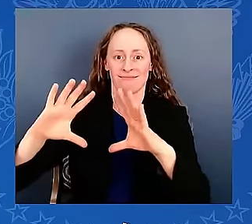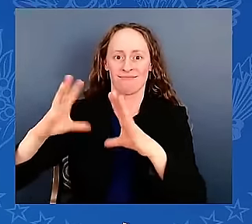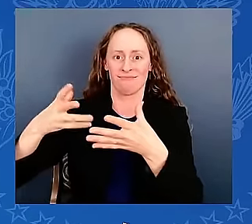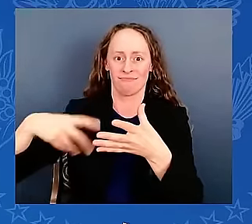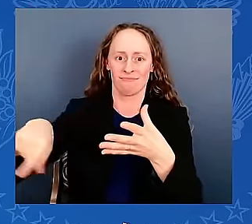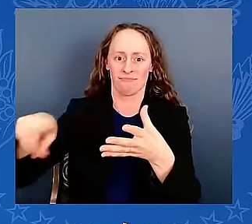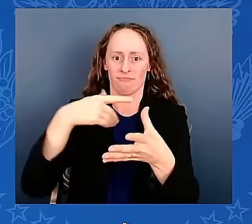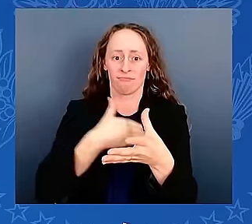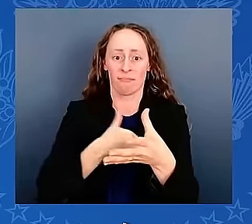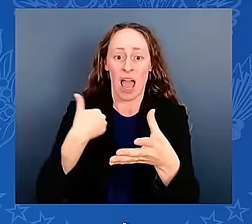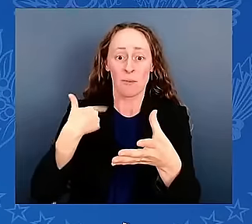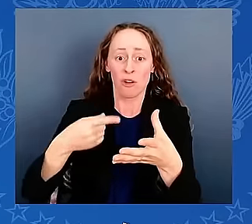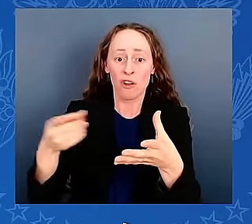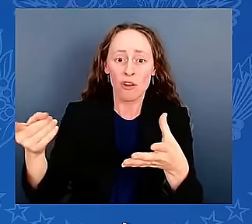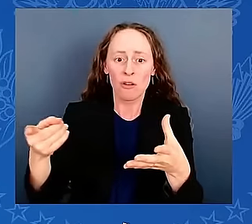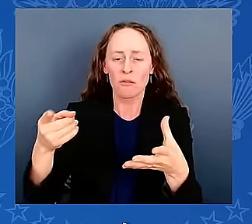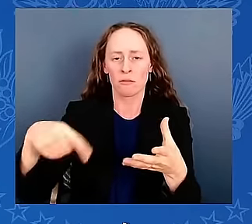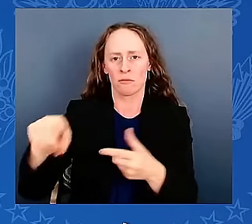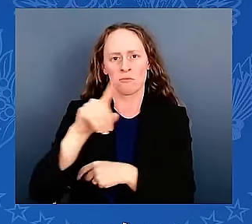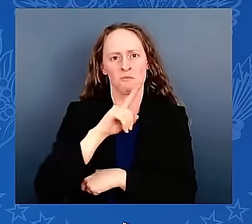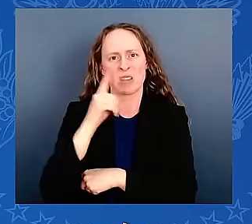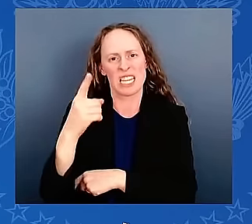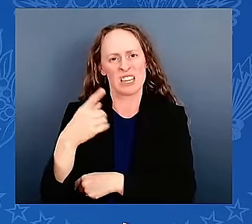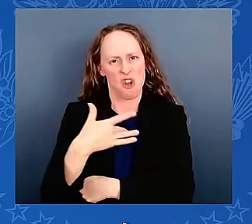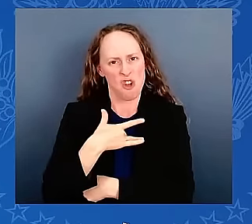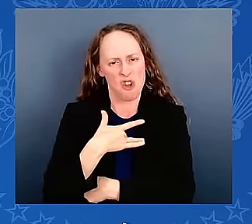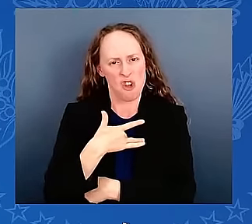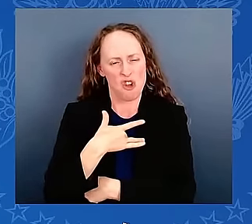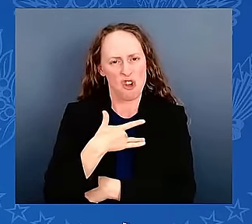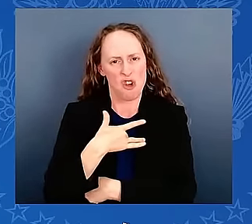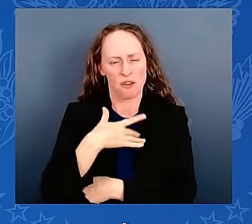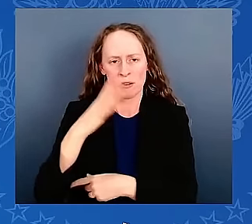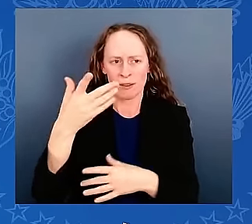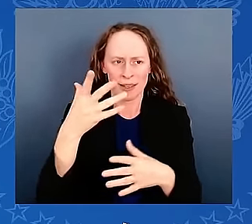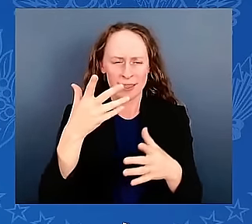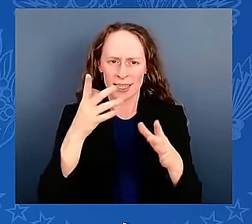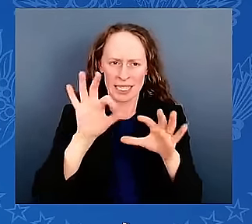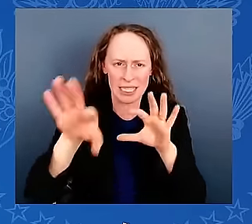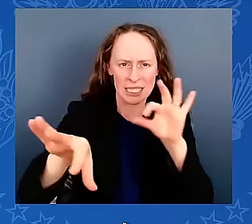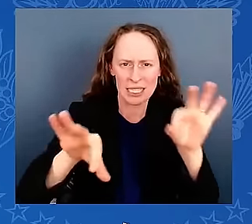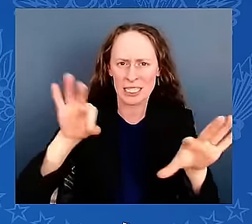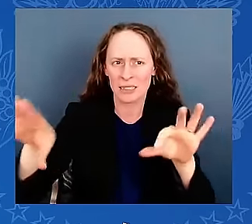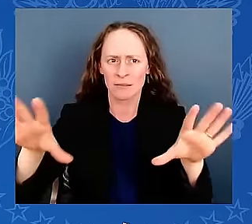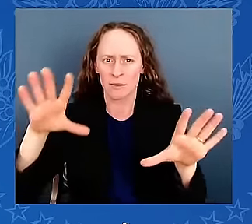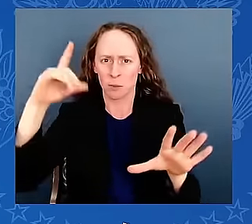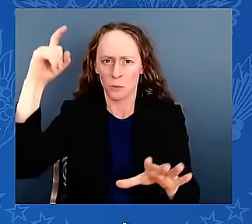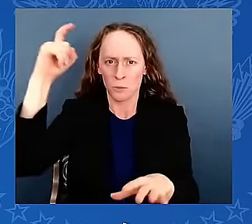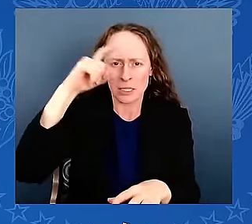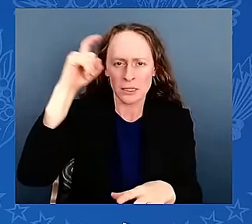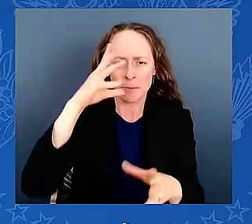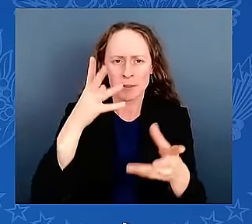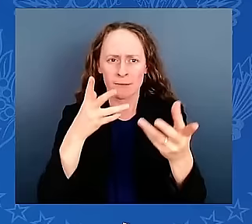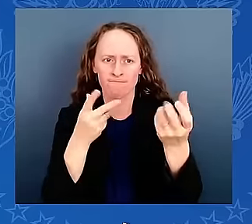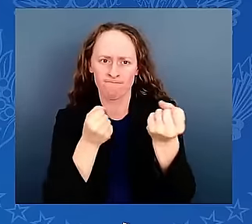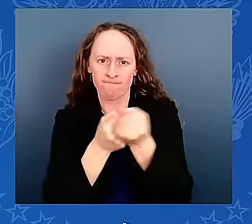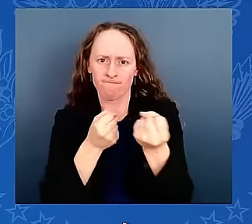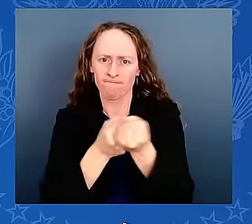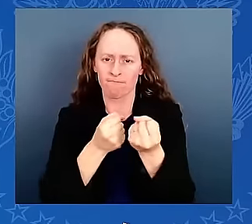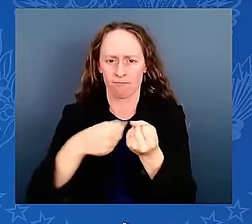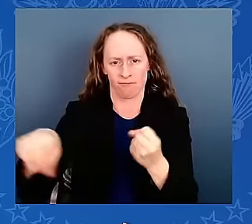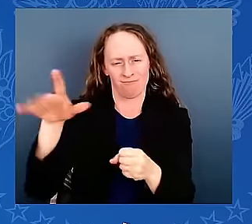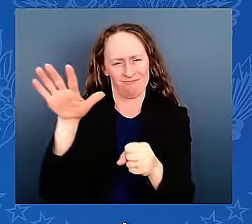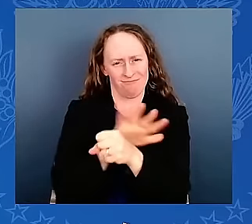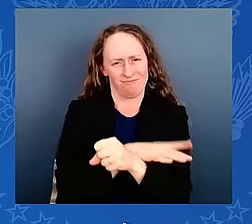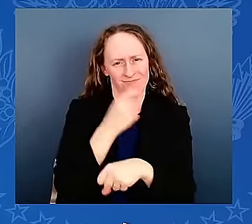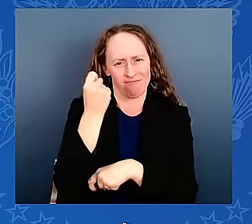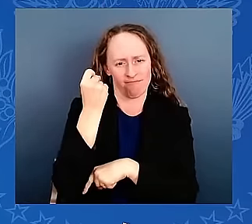your advocacy, your understanding of how public policy must improve the quality of life